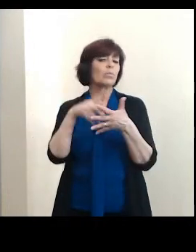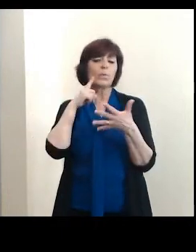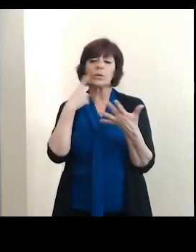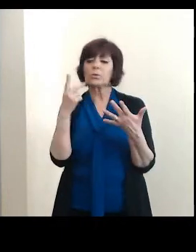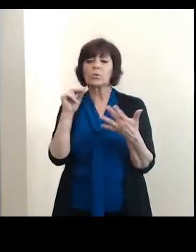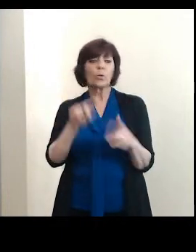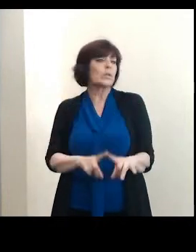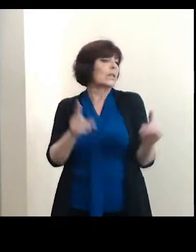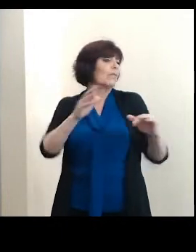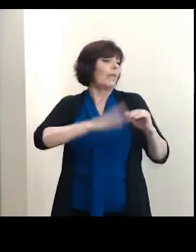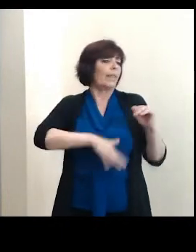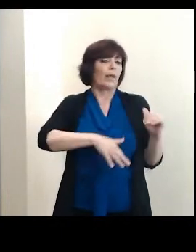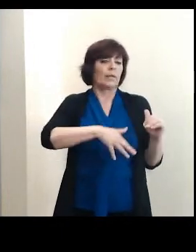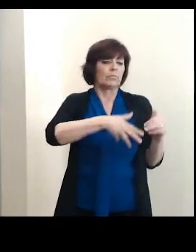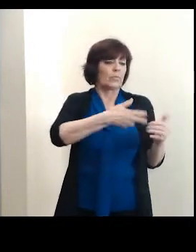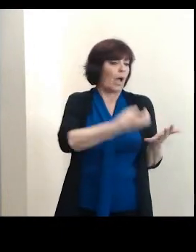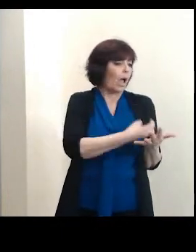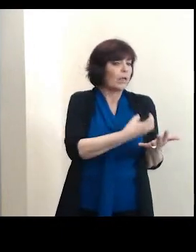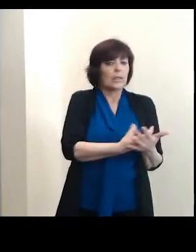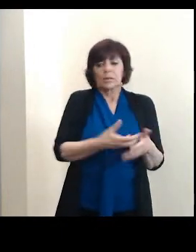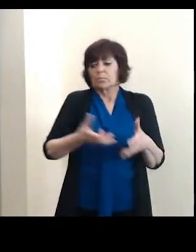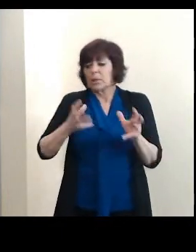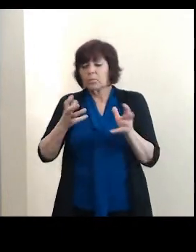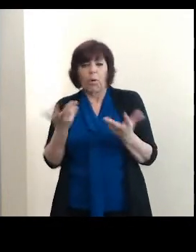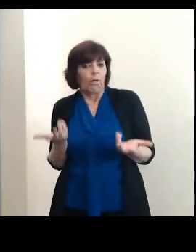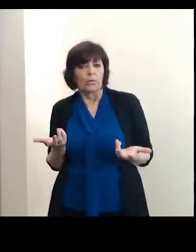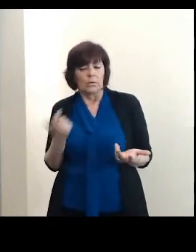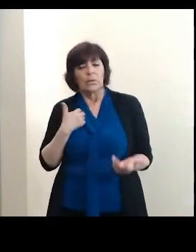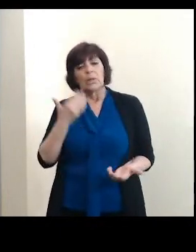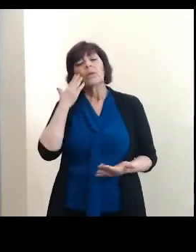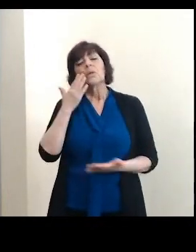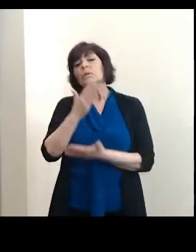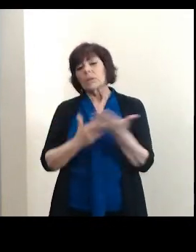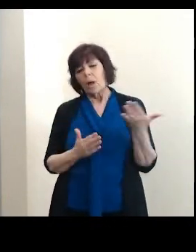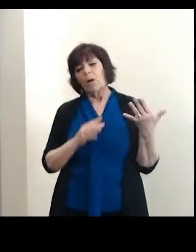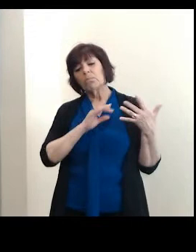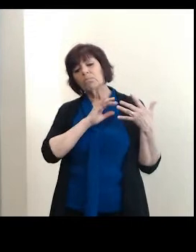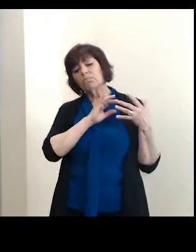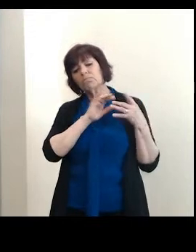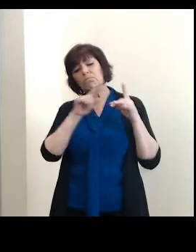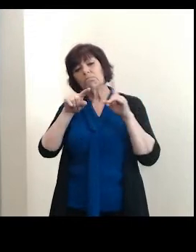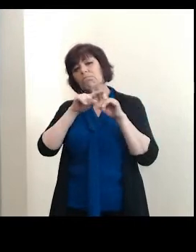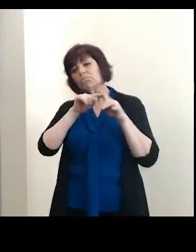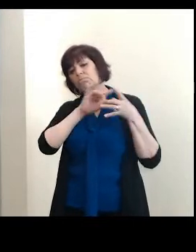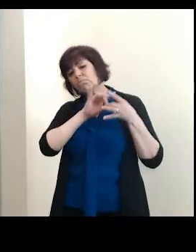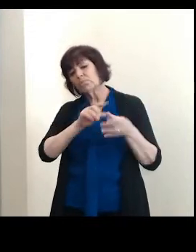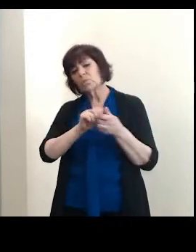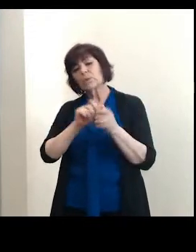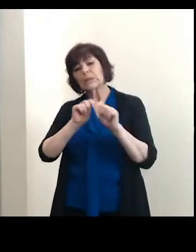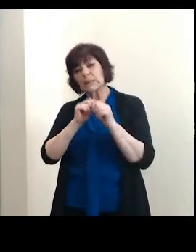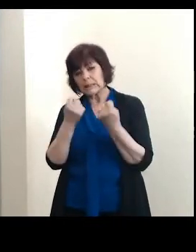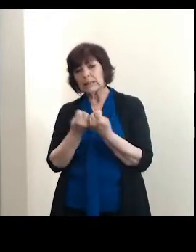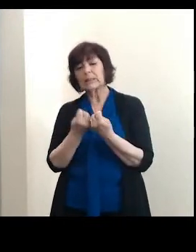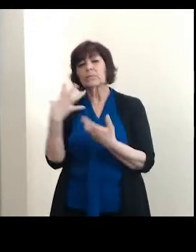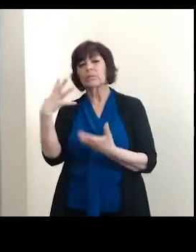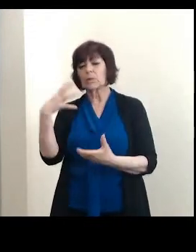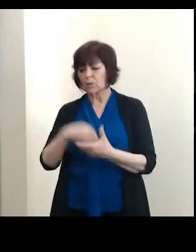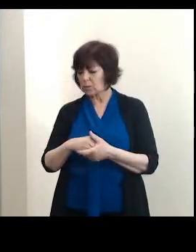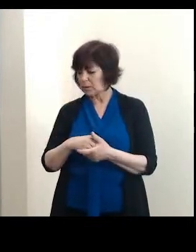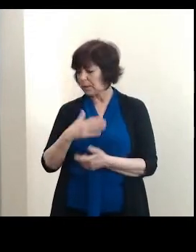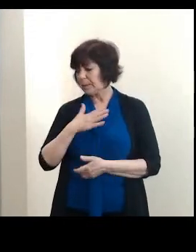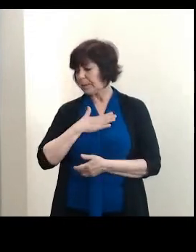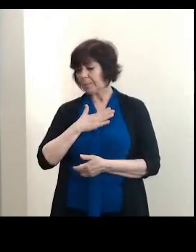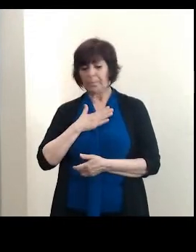than high school hockey or basketball. I do know that there are some cases associated with teams, including, I believe, my